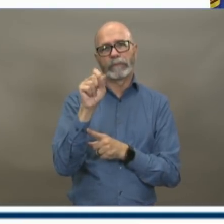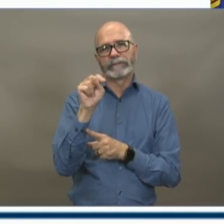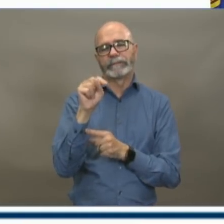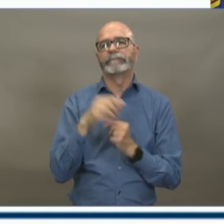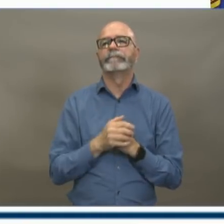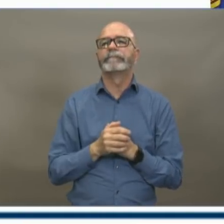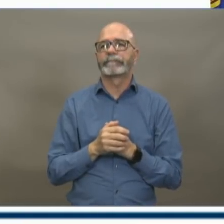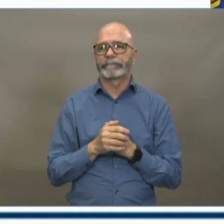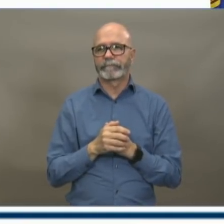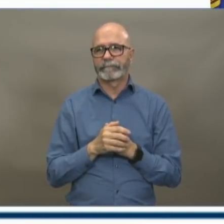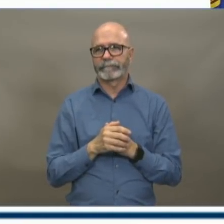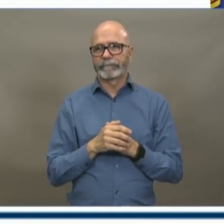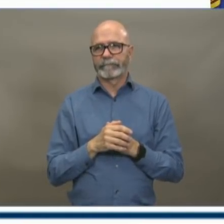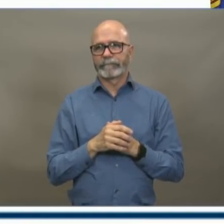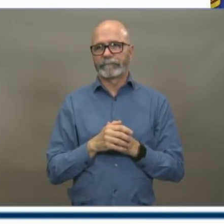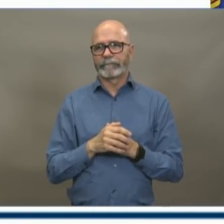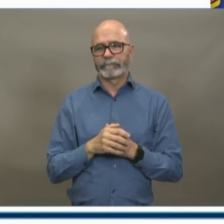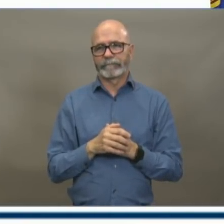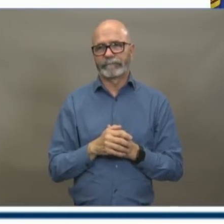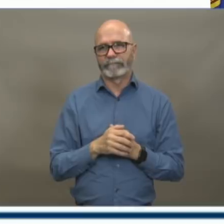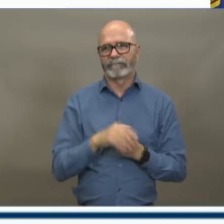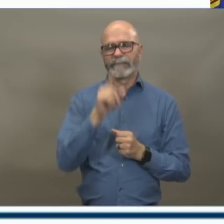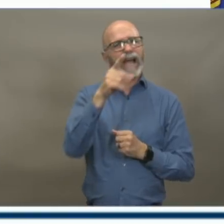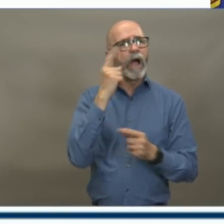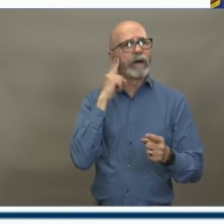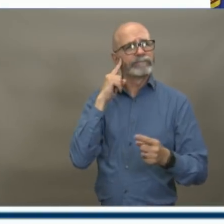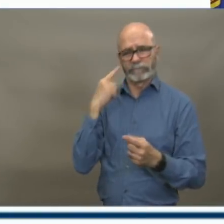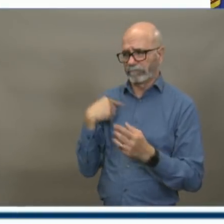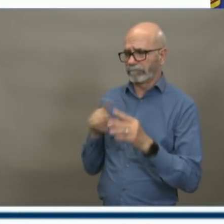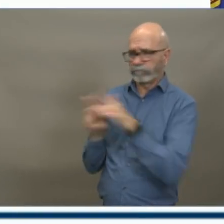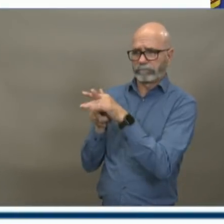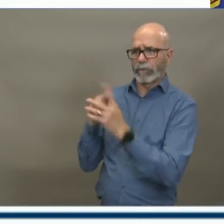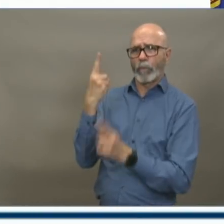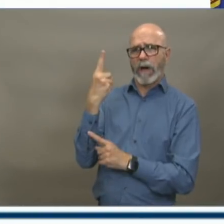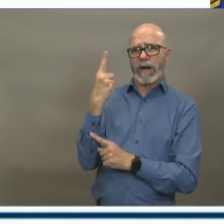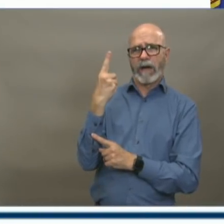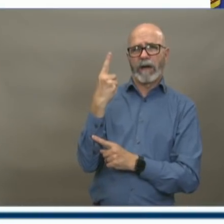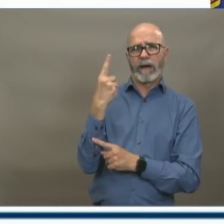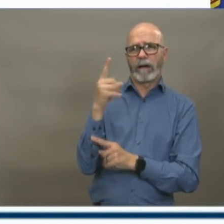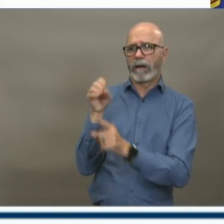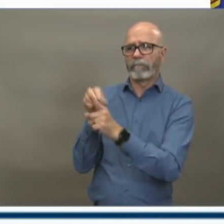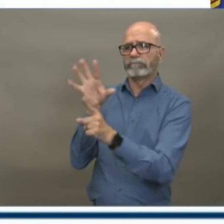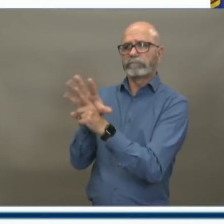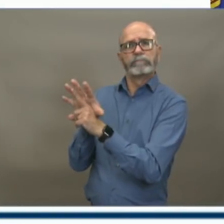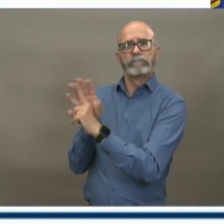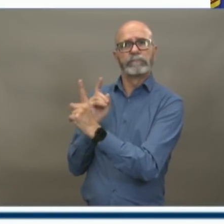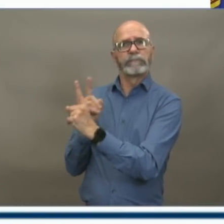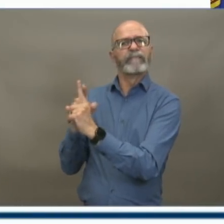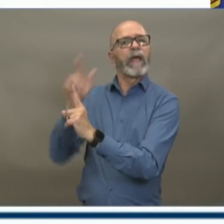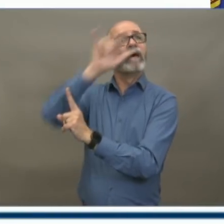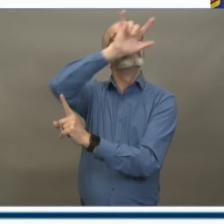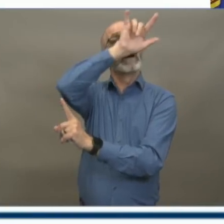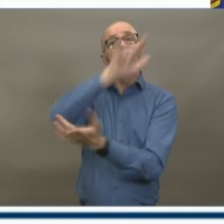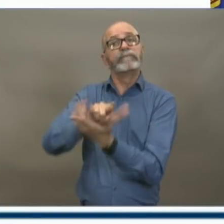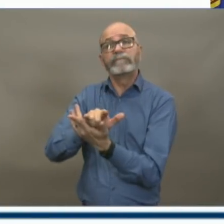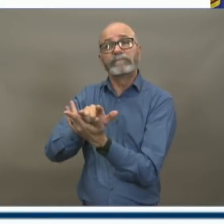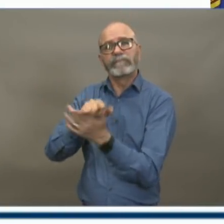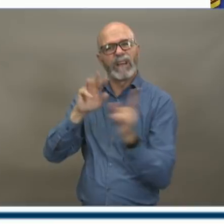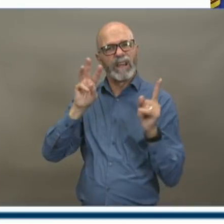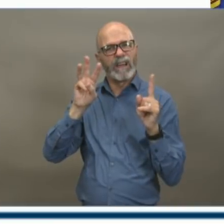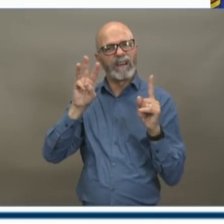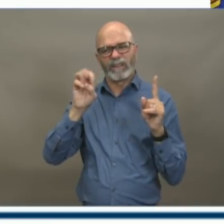about an exposure notice that came in, I believe it was Monday, just for a flight exposure. And that warning came in after